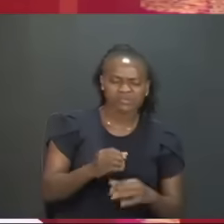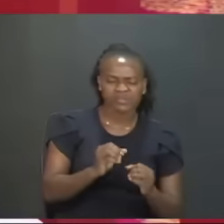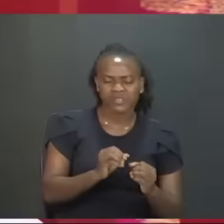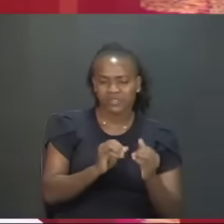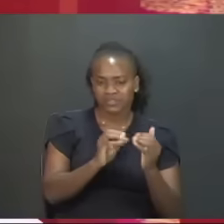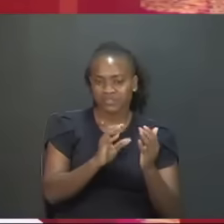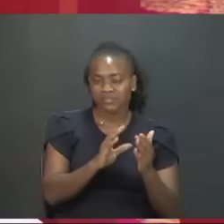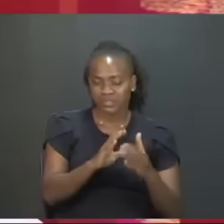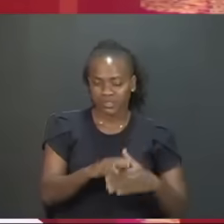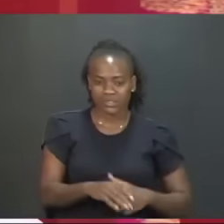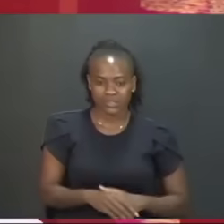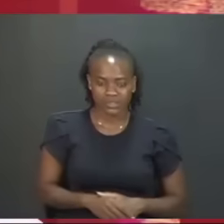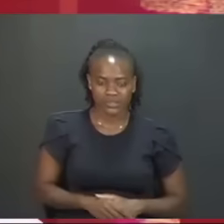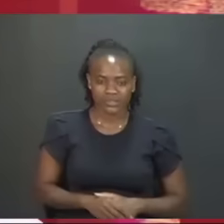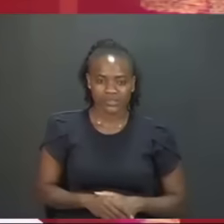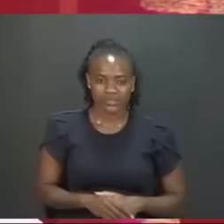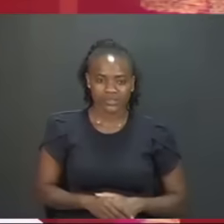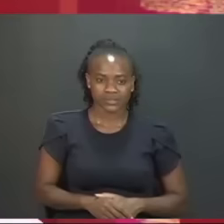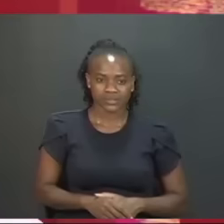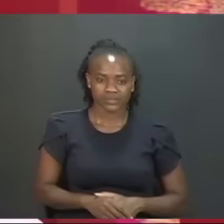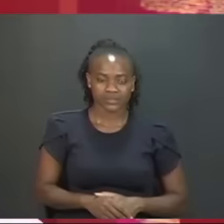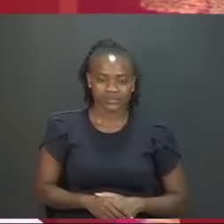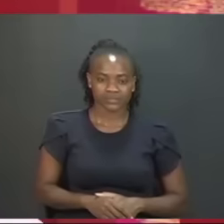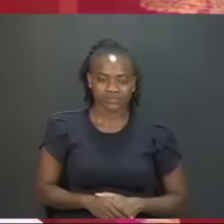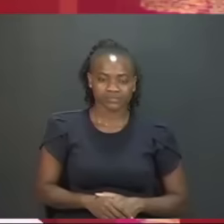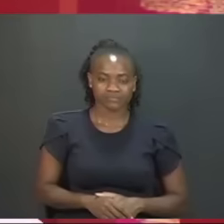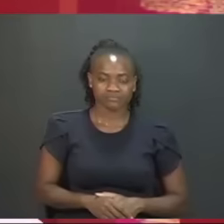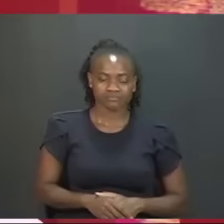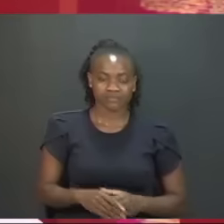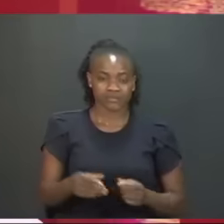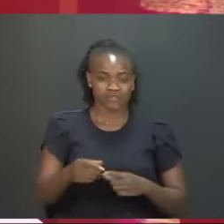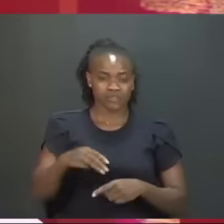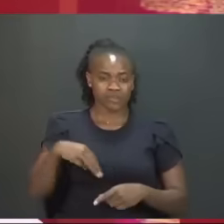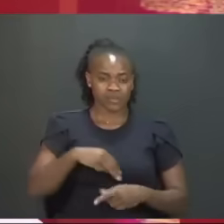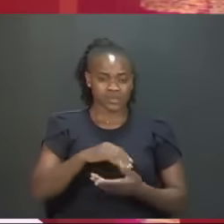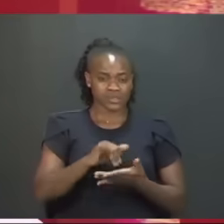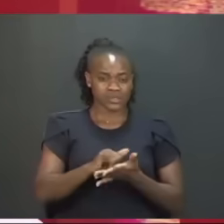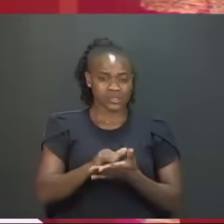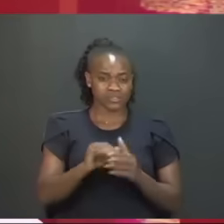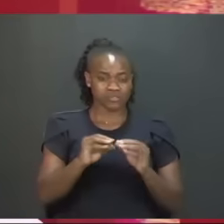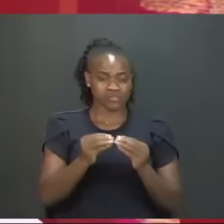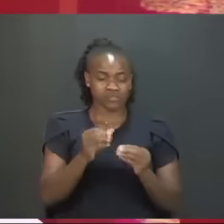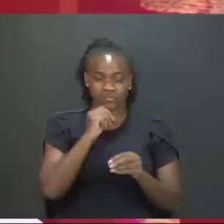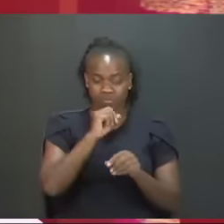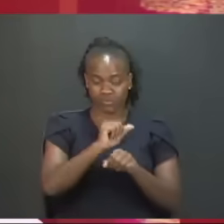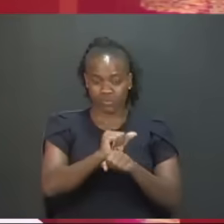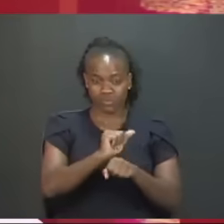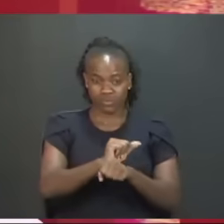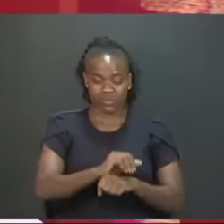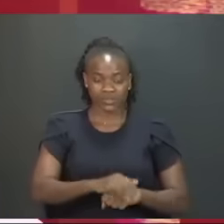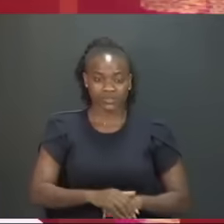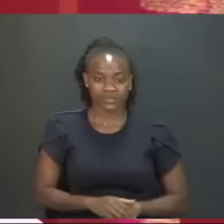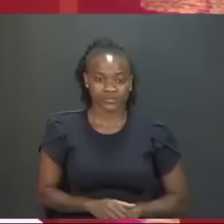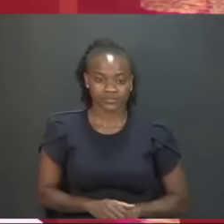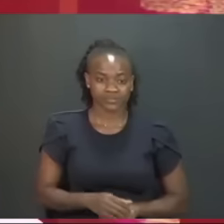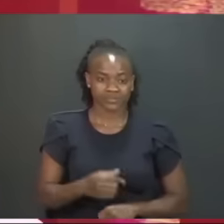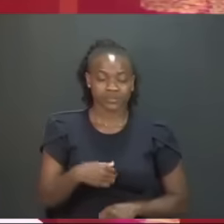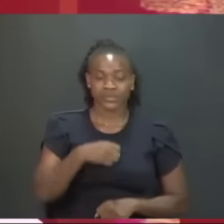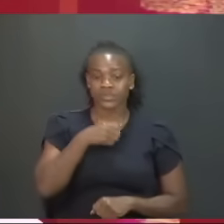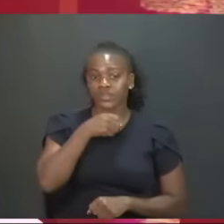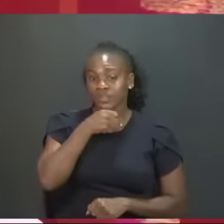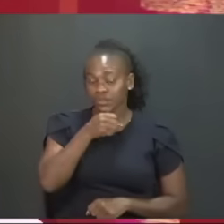is being suffered by members whose air conditioners are not working. And so I want to assure